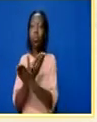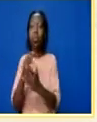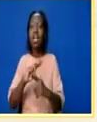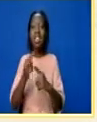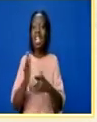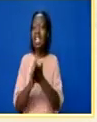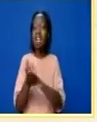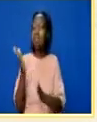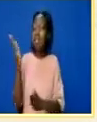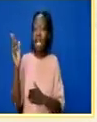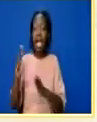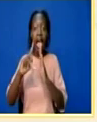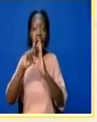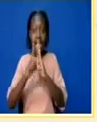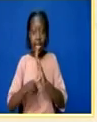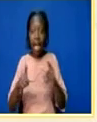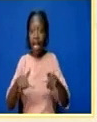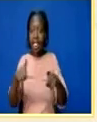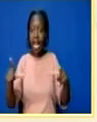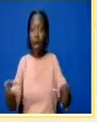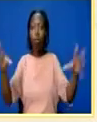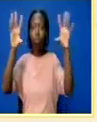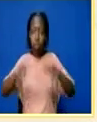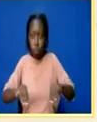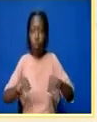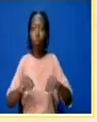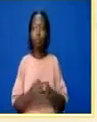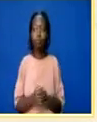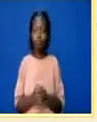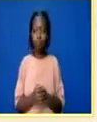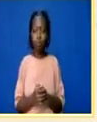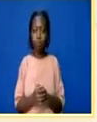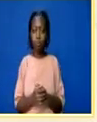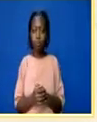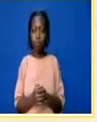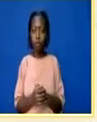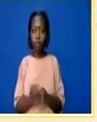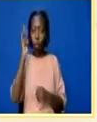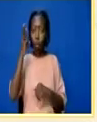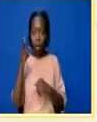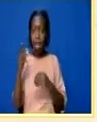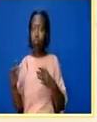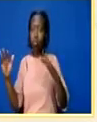Yeah. Almost half of it. Yeah. Of course, it is going to be deposited at the bottom of the